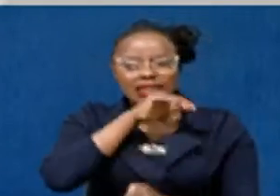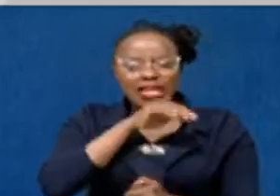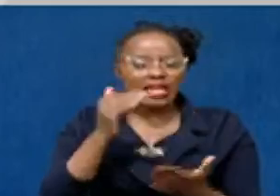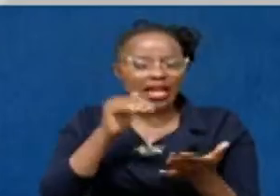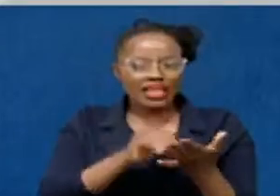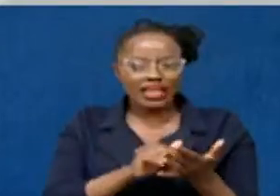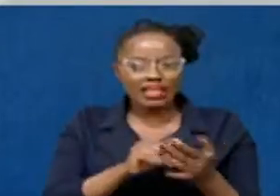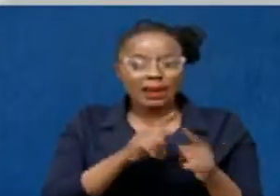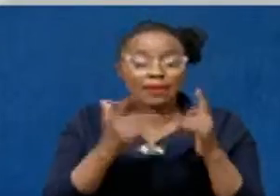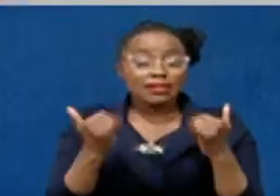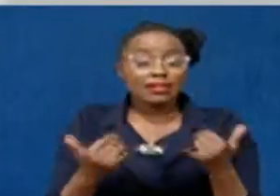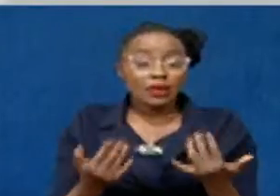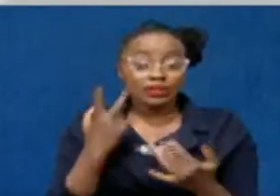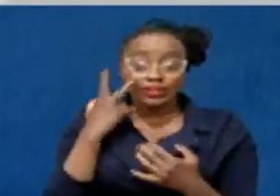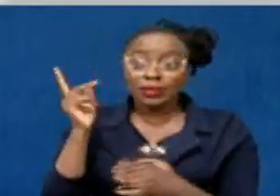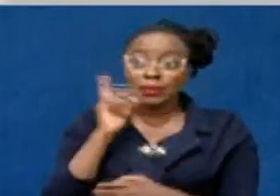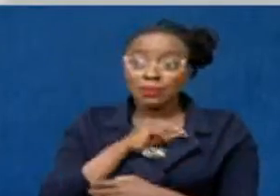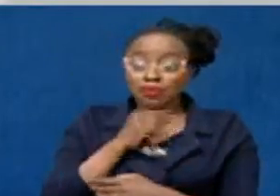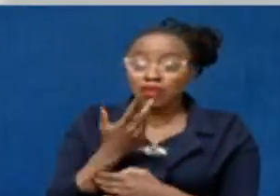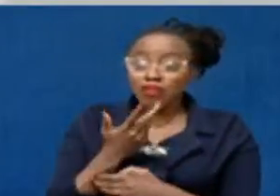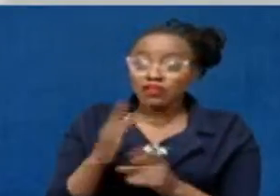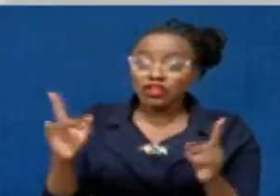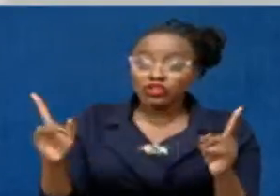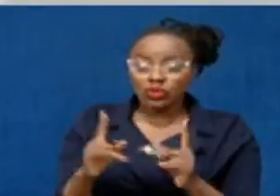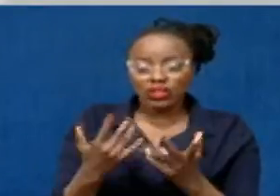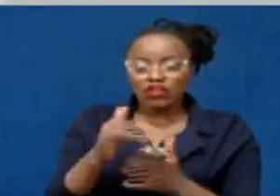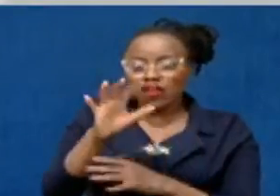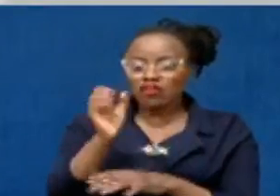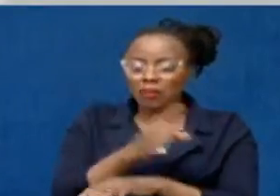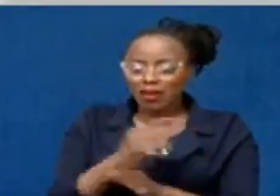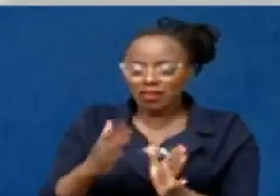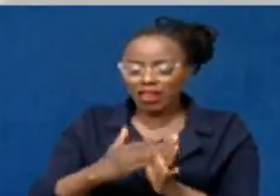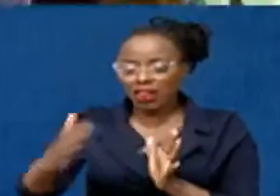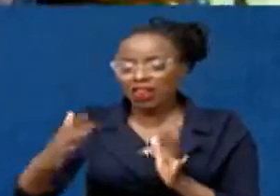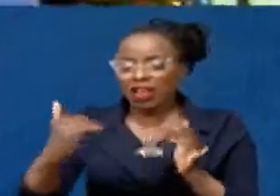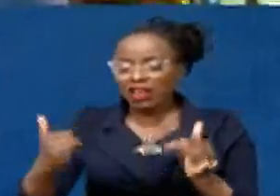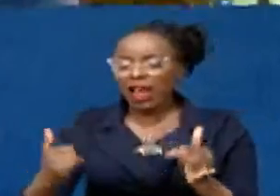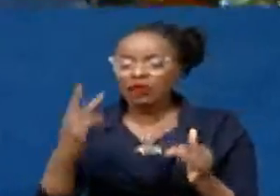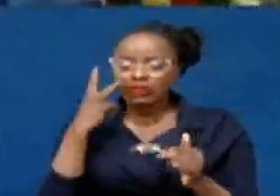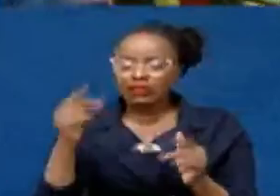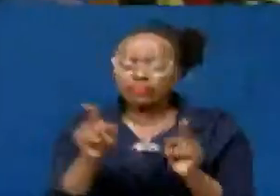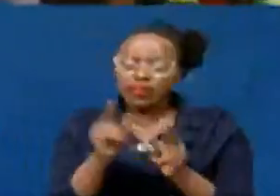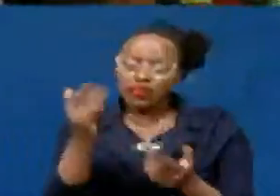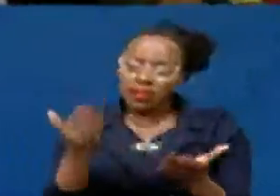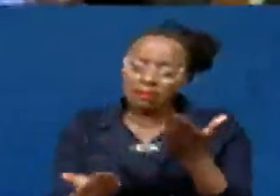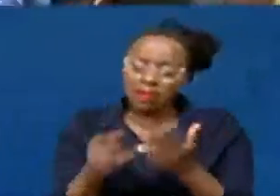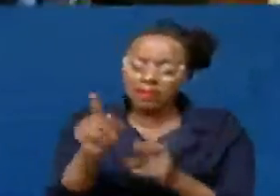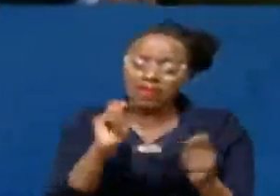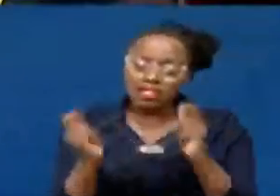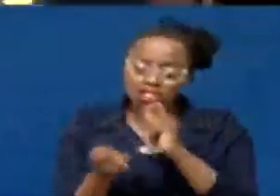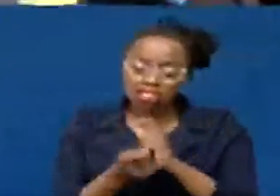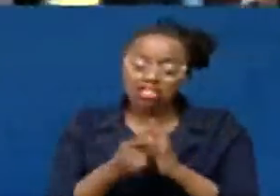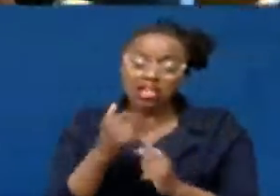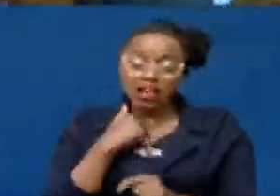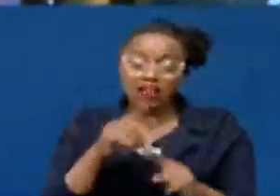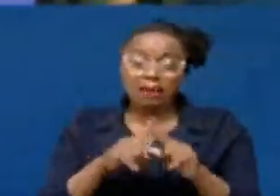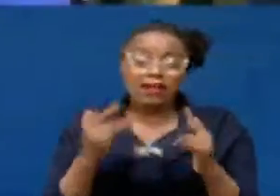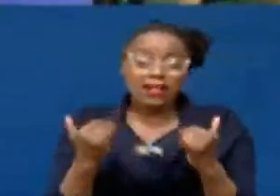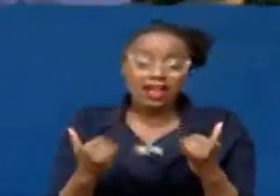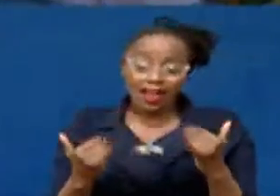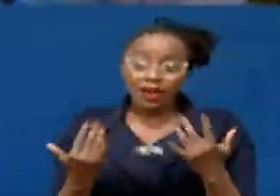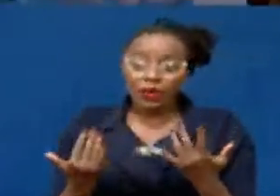again. But then now this is a short, 5 months later, that it seems maybe this is changing. But then